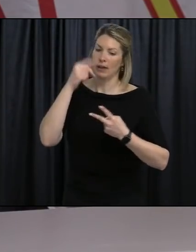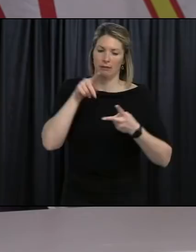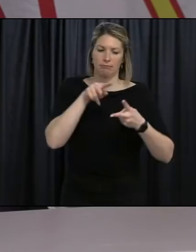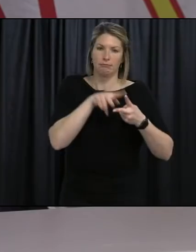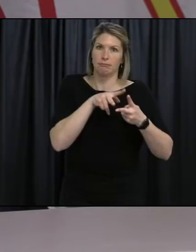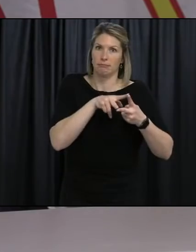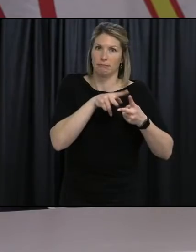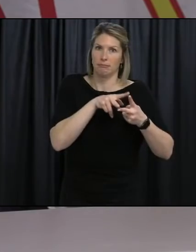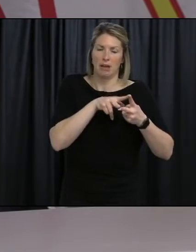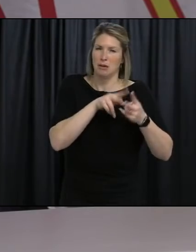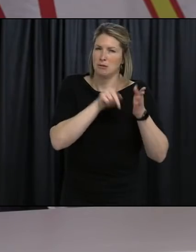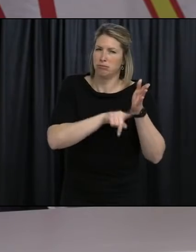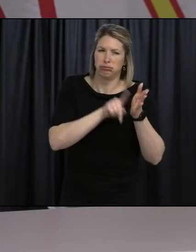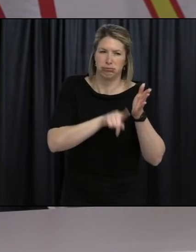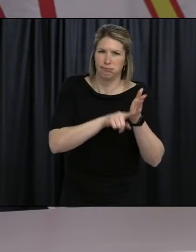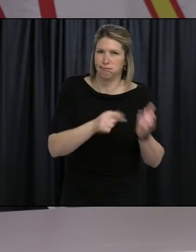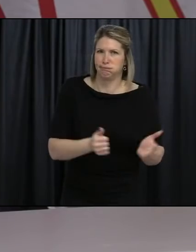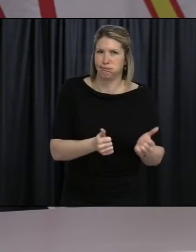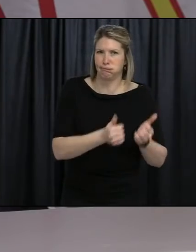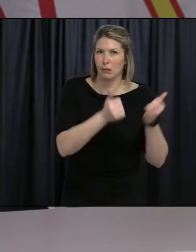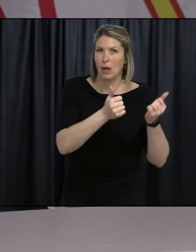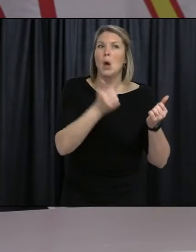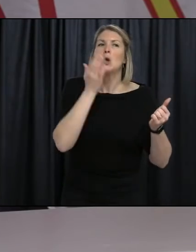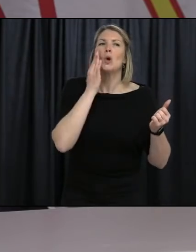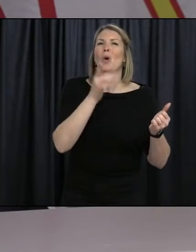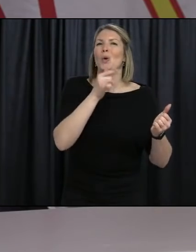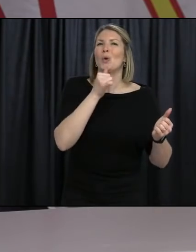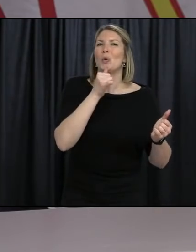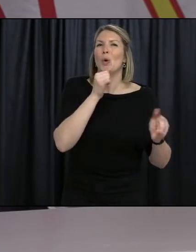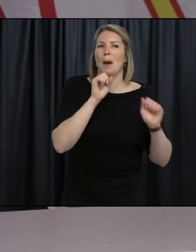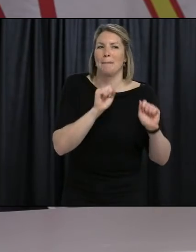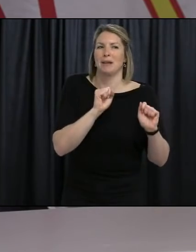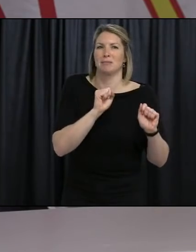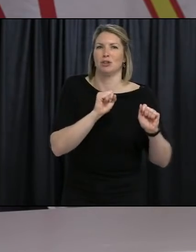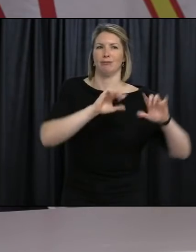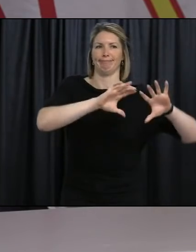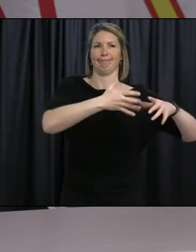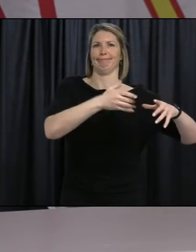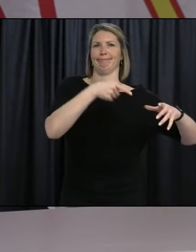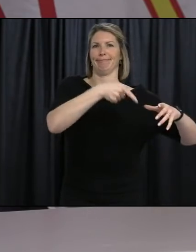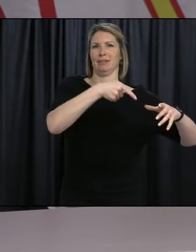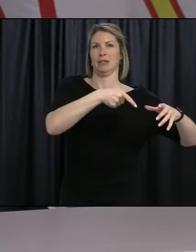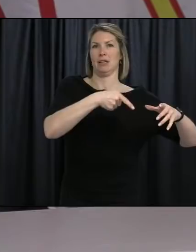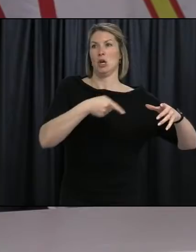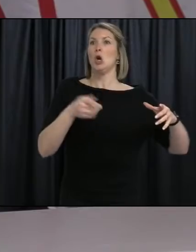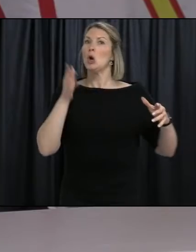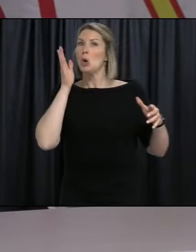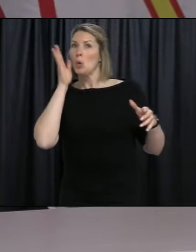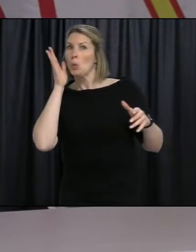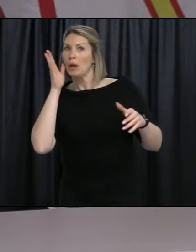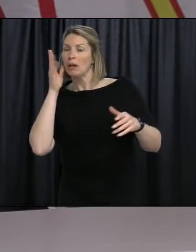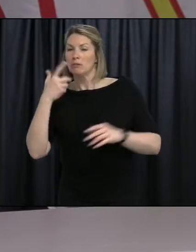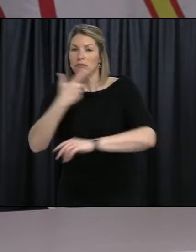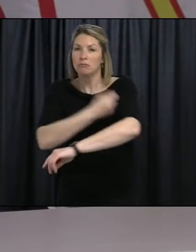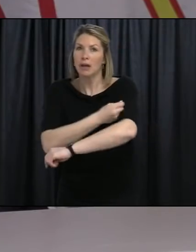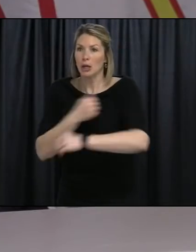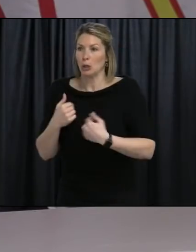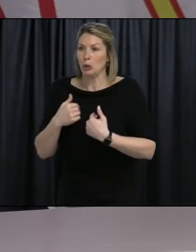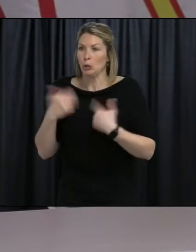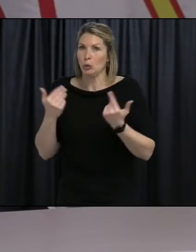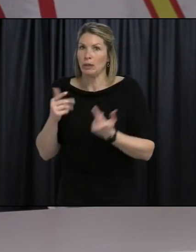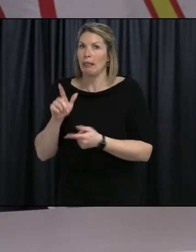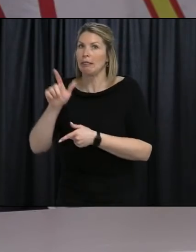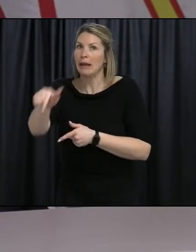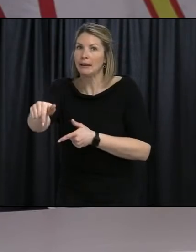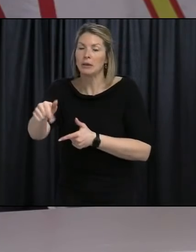identify the people who are at risk for that. So, I'm not saying that we won't use it in younger people as time goes on. It's just right now